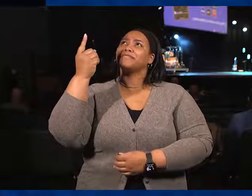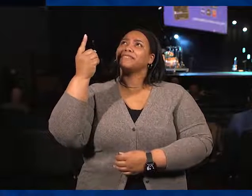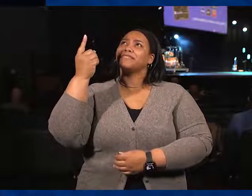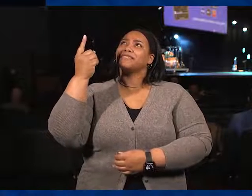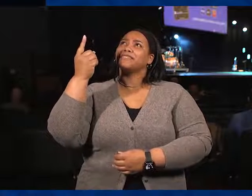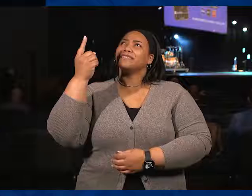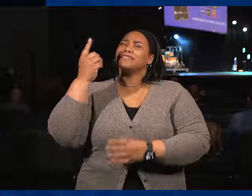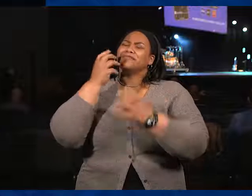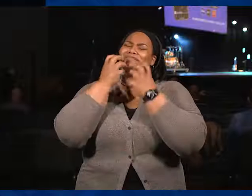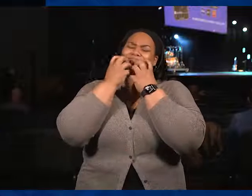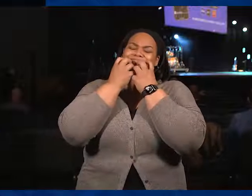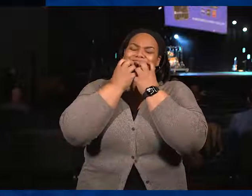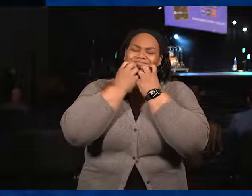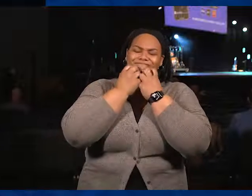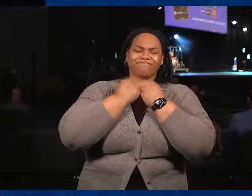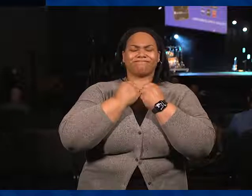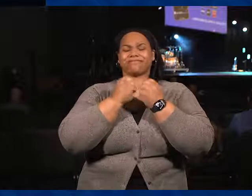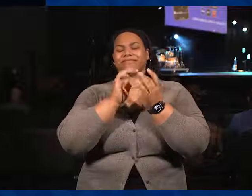precious